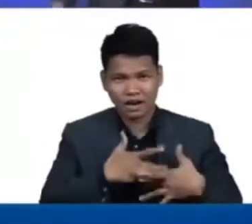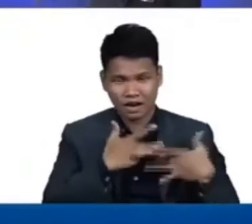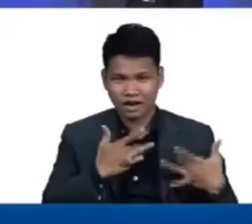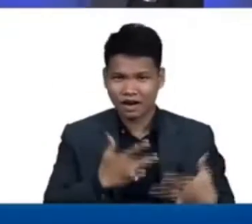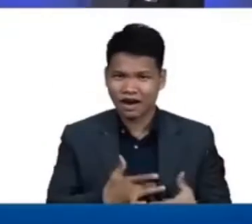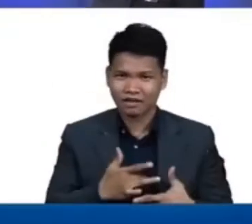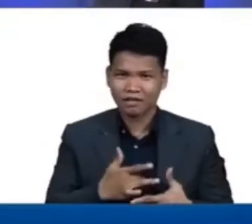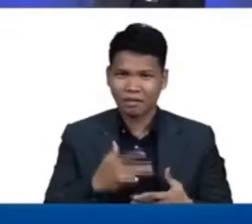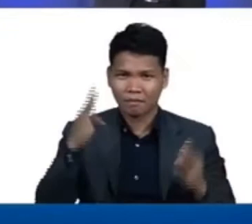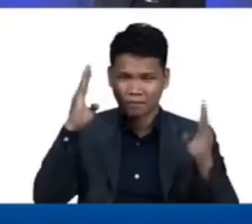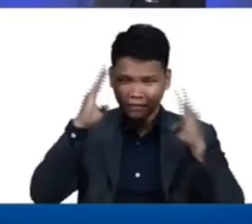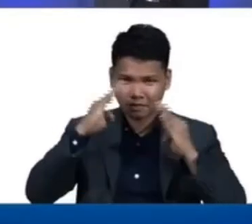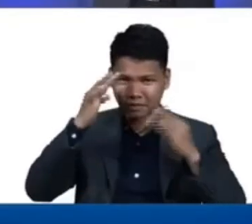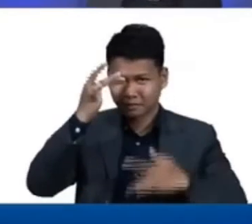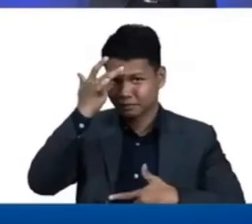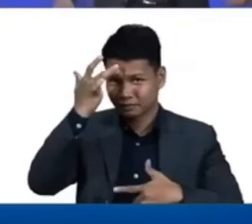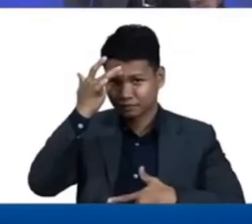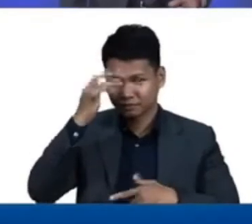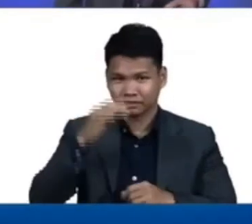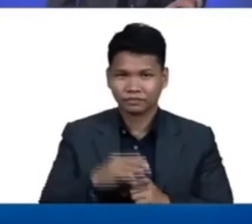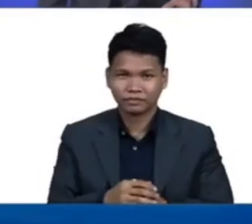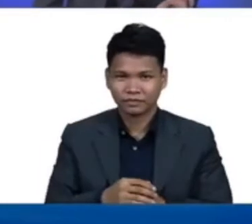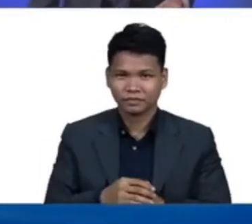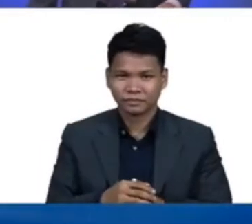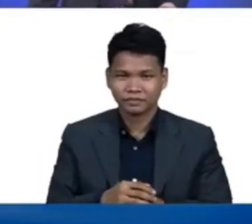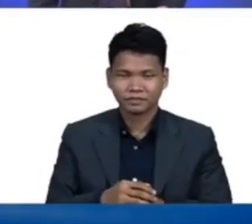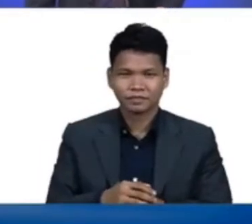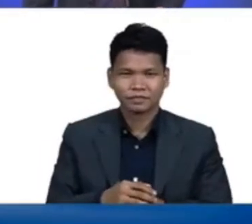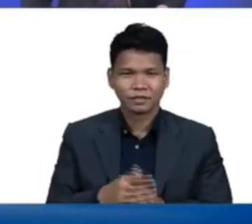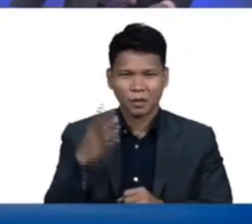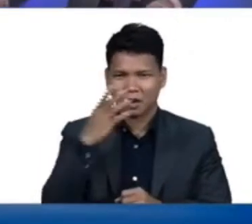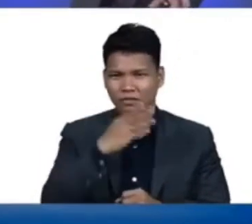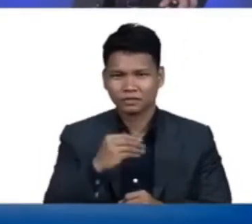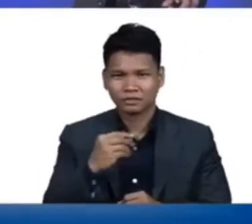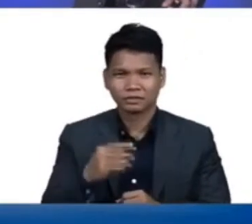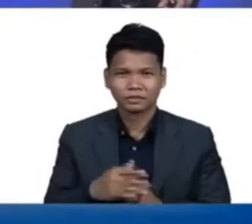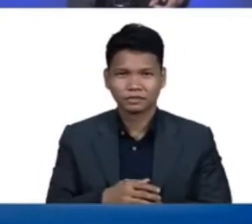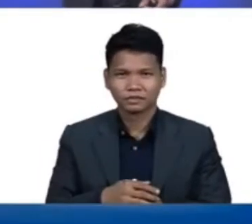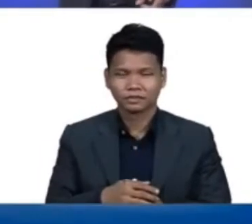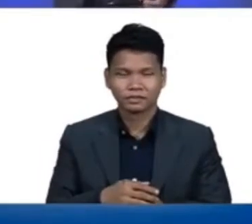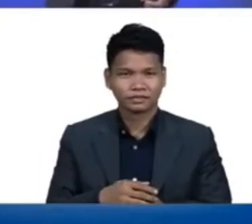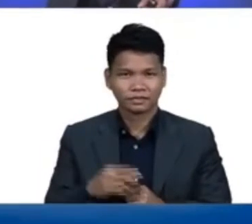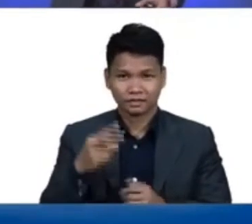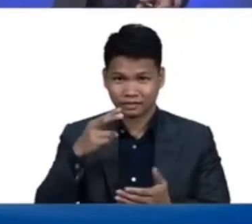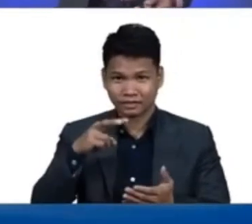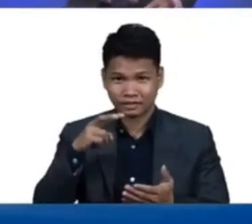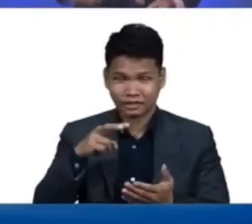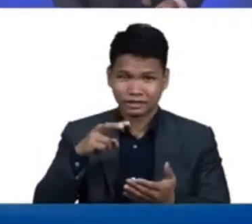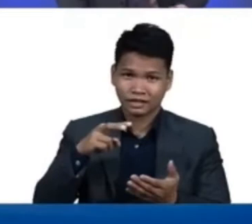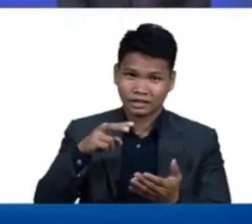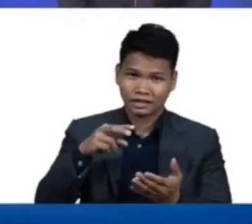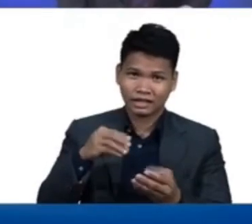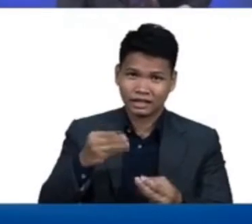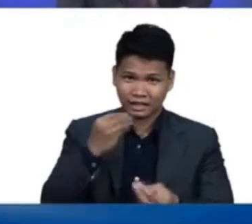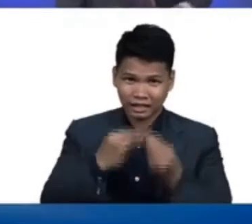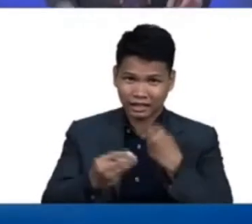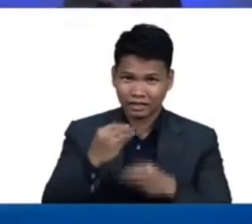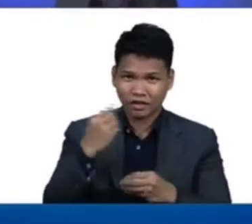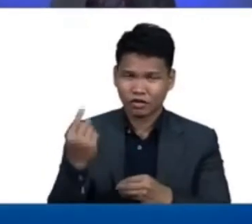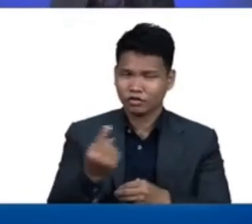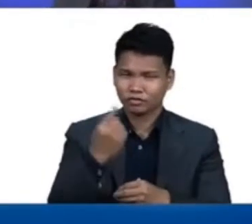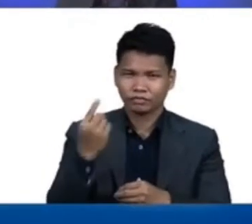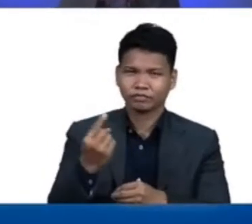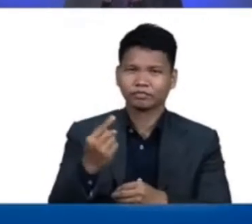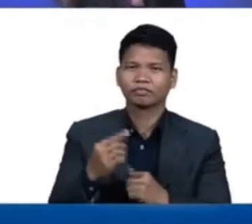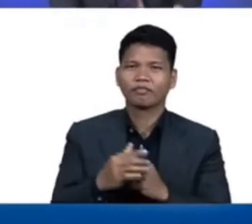binigay ng ating Panginoon. And another study, those who ate a total plant-based diet had